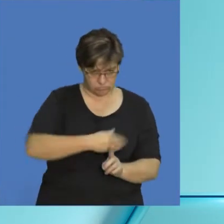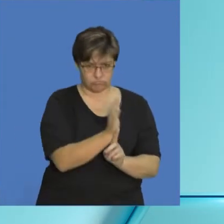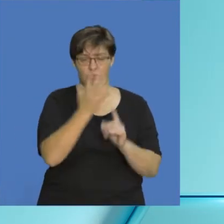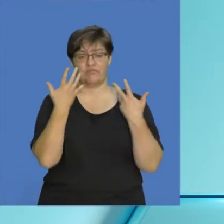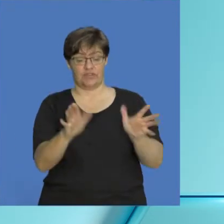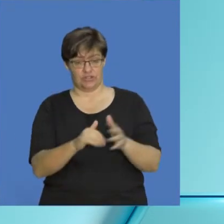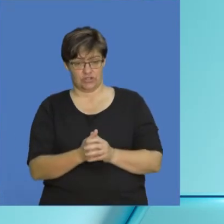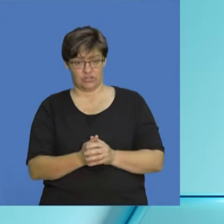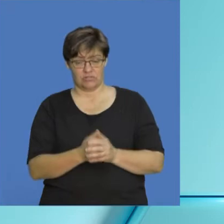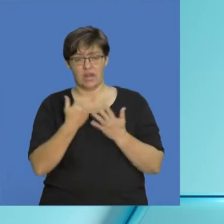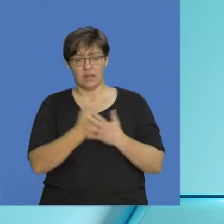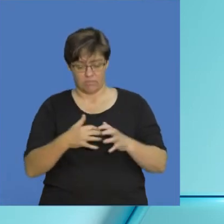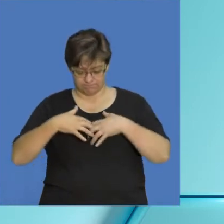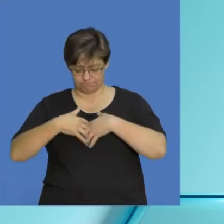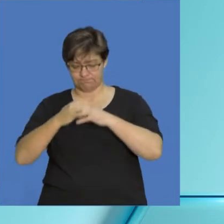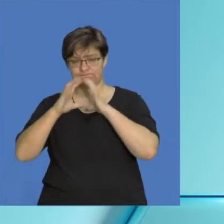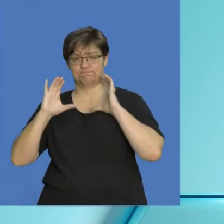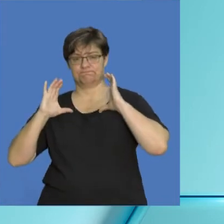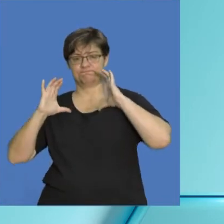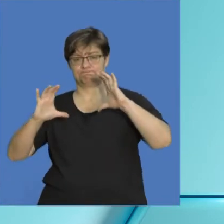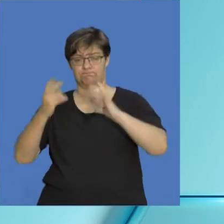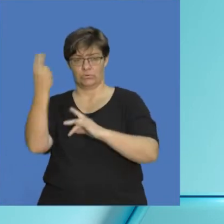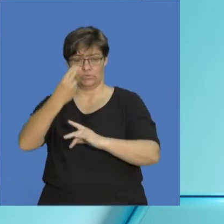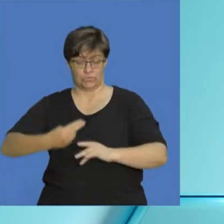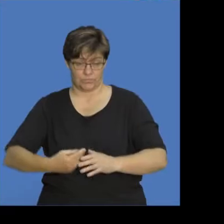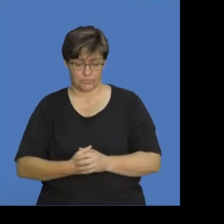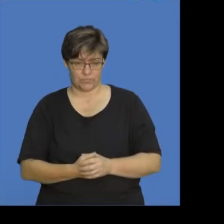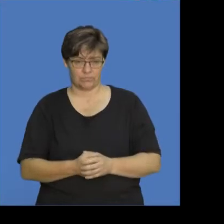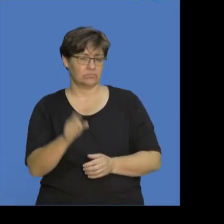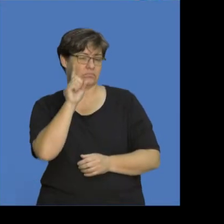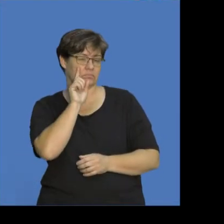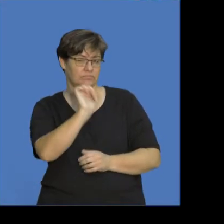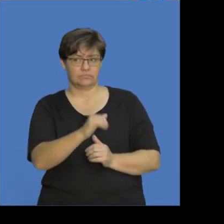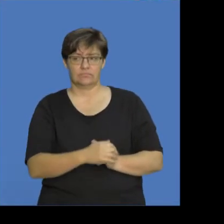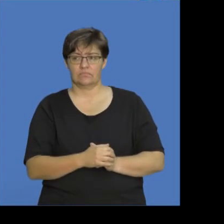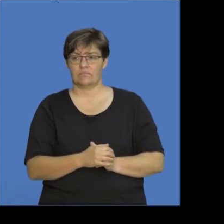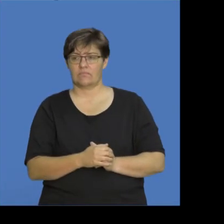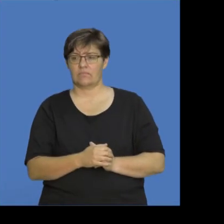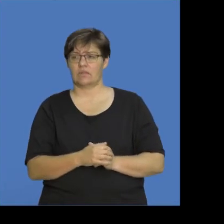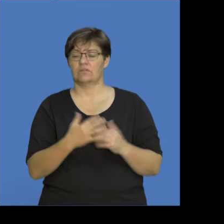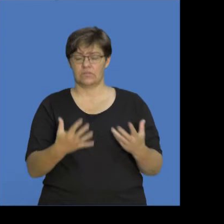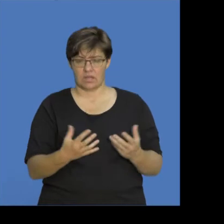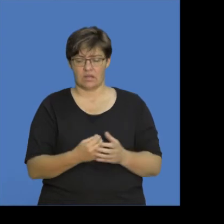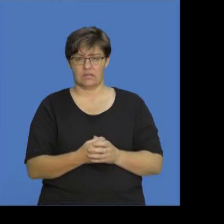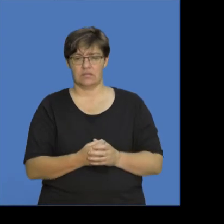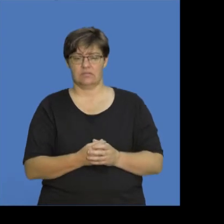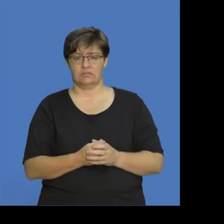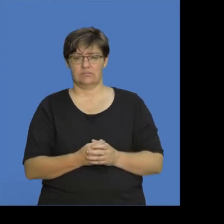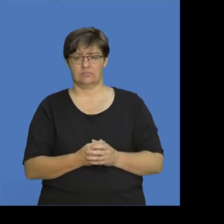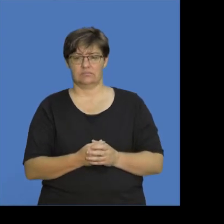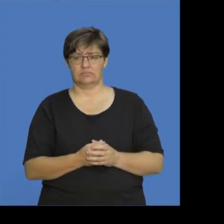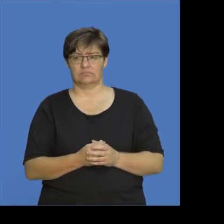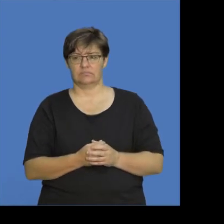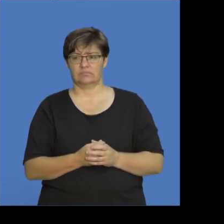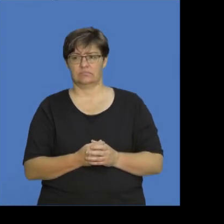angles. Now we have to draw our pie chart. Let's look at our pie chart. So our